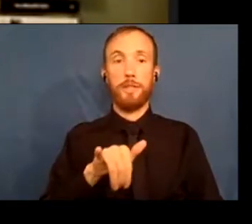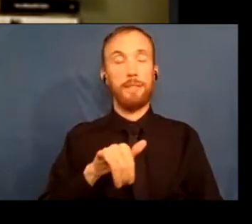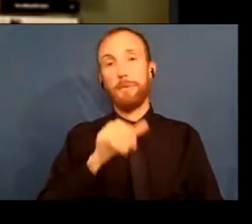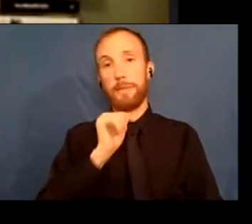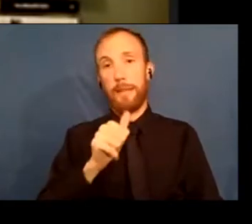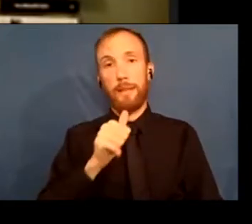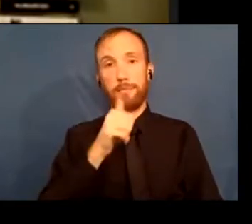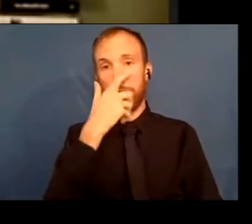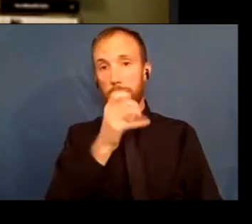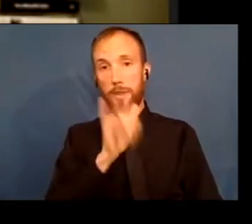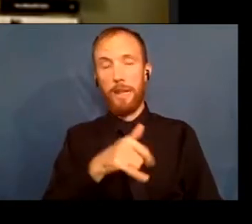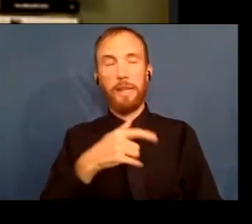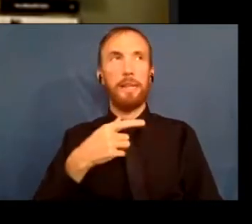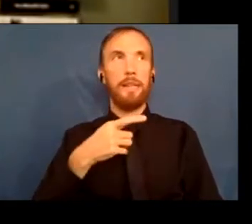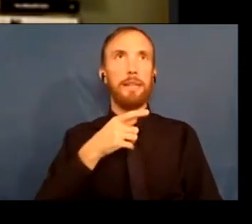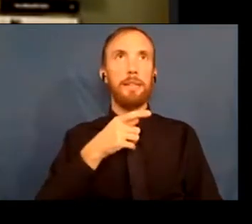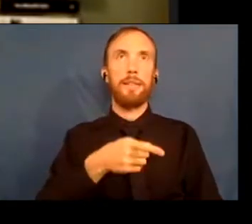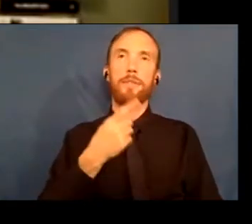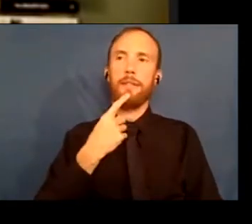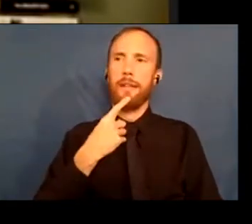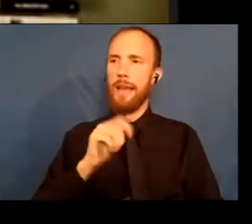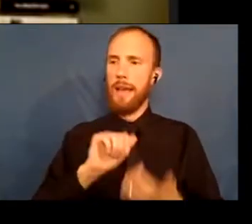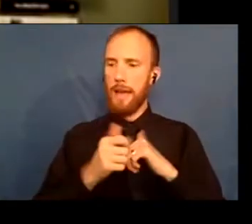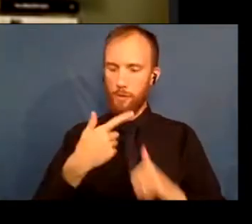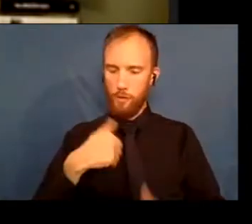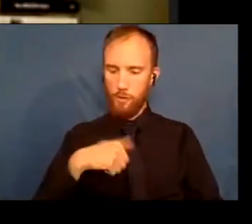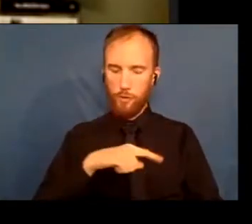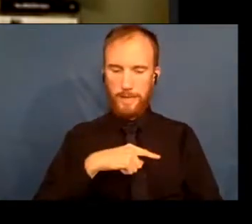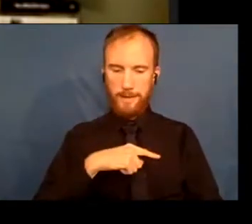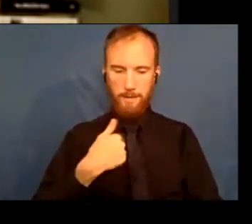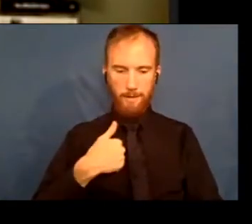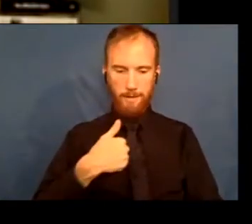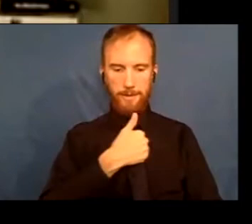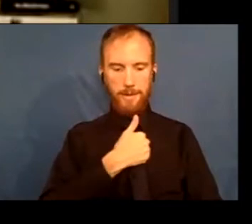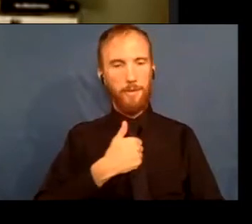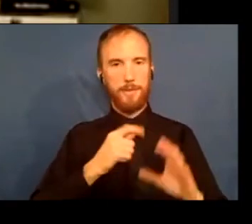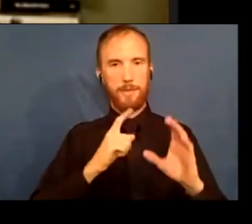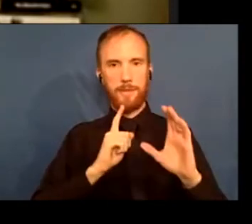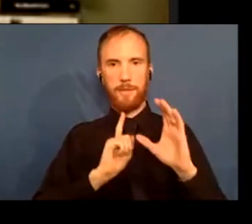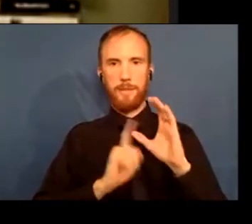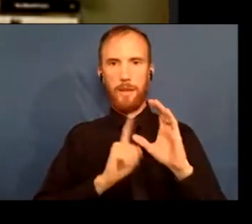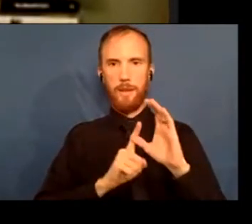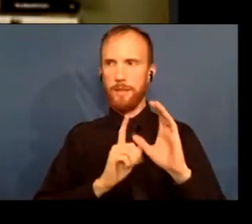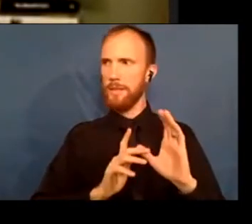as communists had not been able to produce hegemony